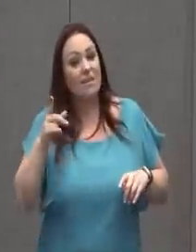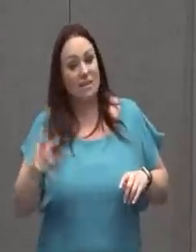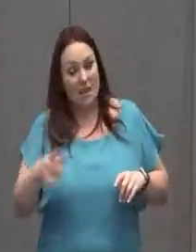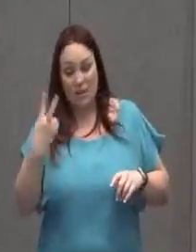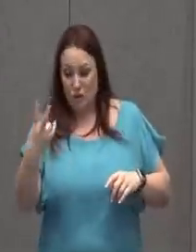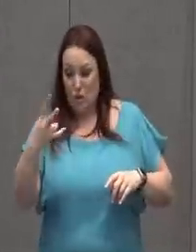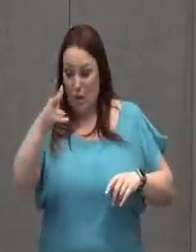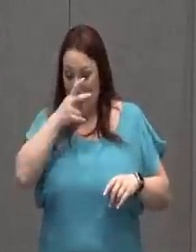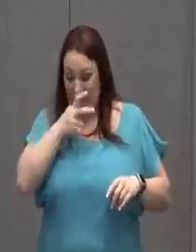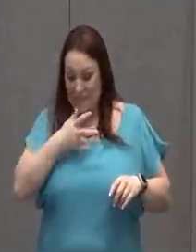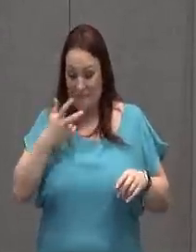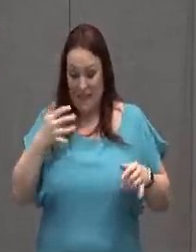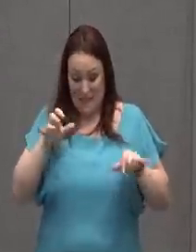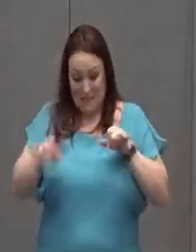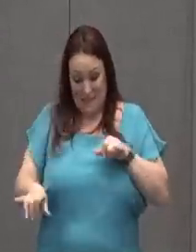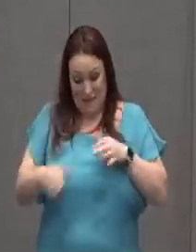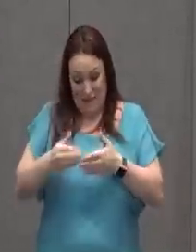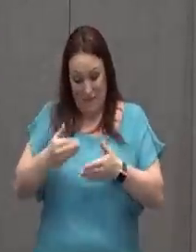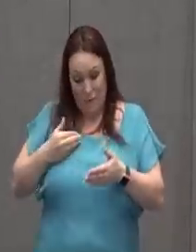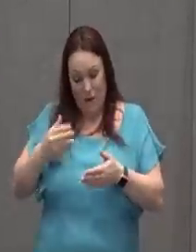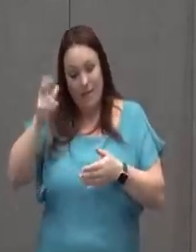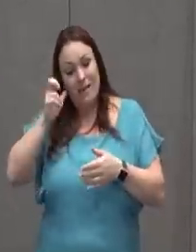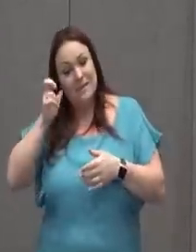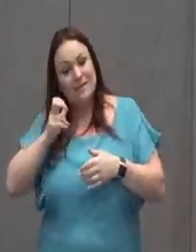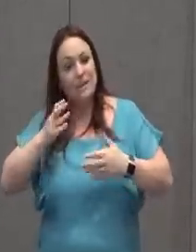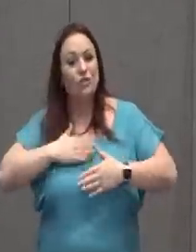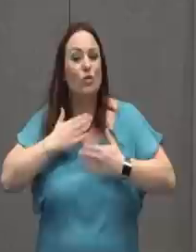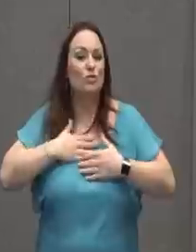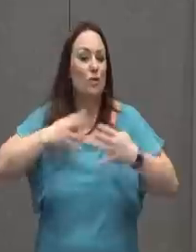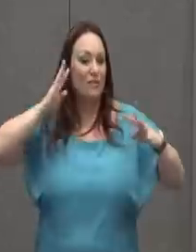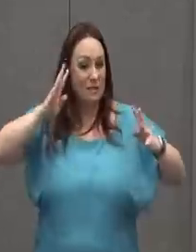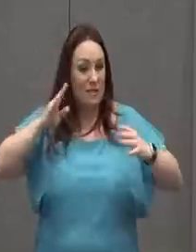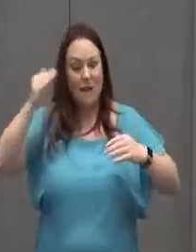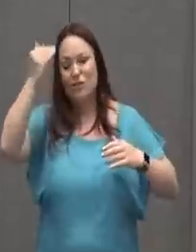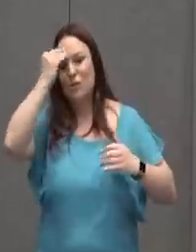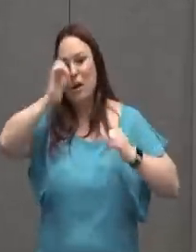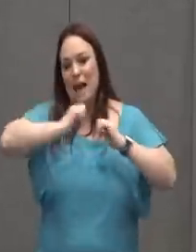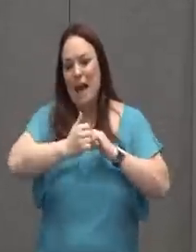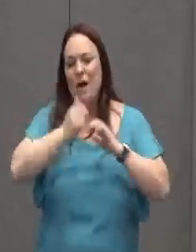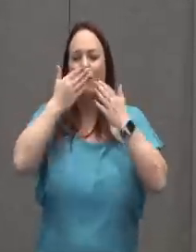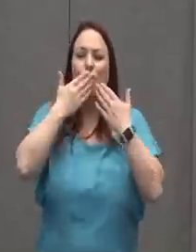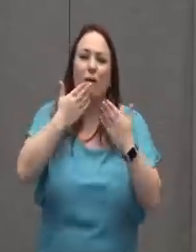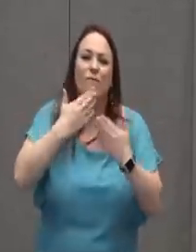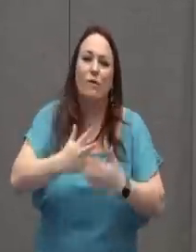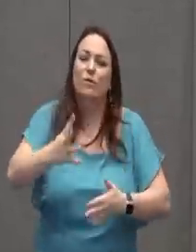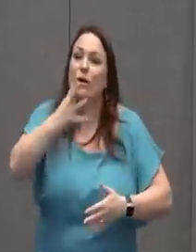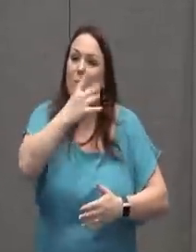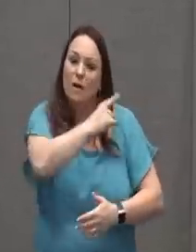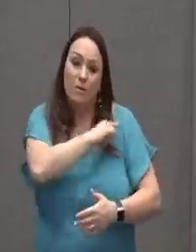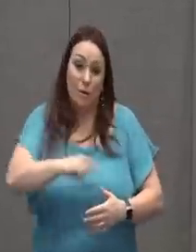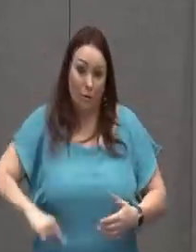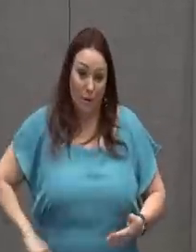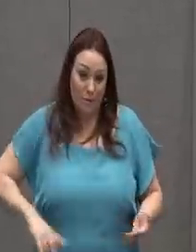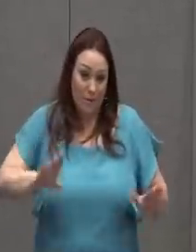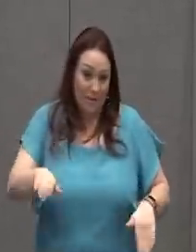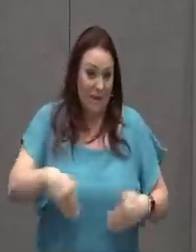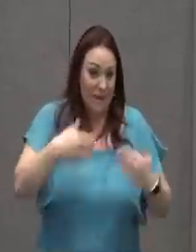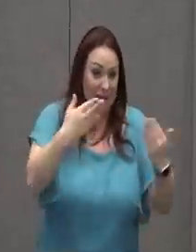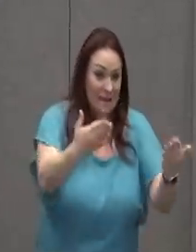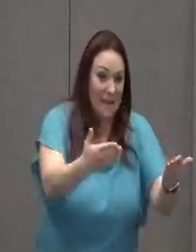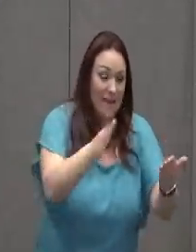joyful sounds that came from below. They knew how grateful their mother queen would be when they gave her their